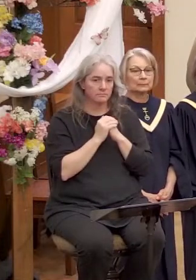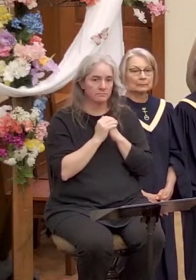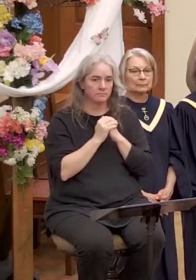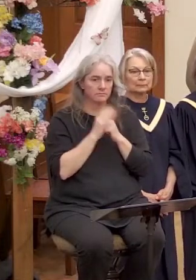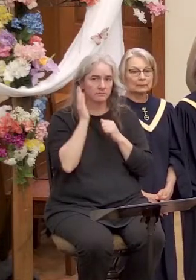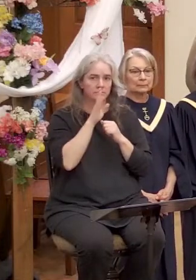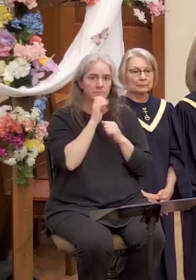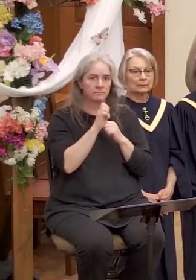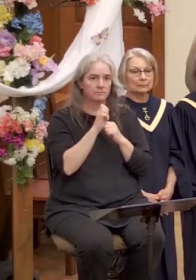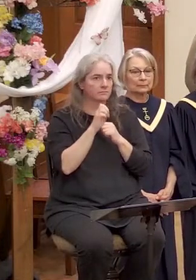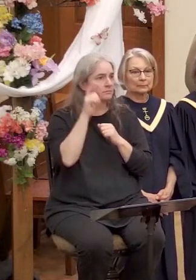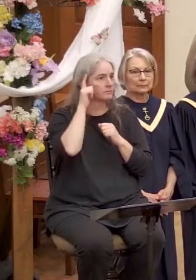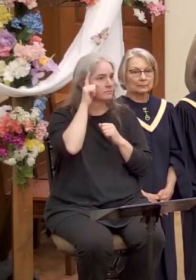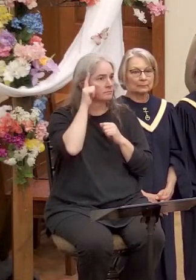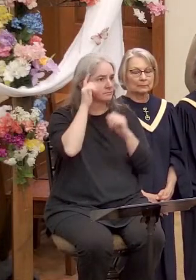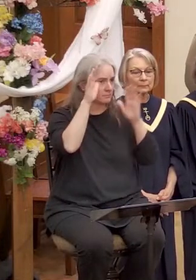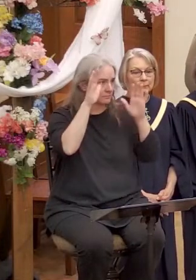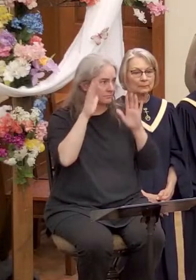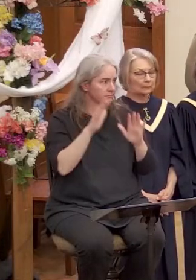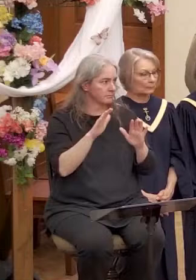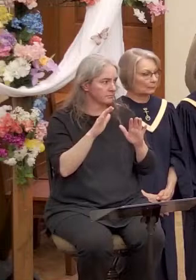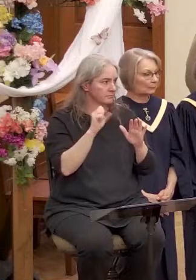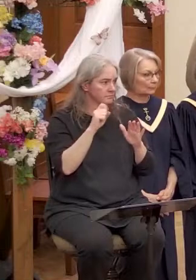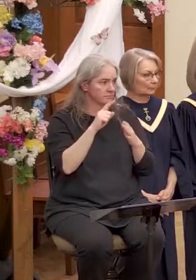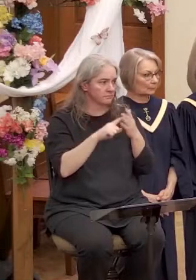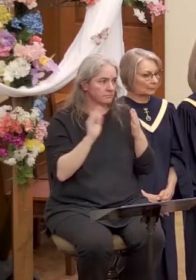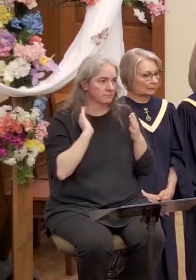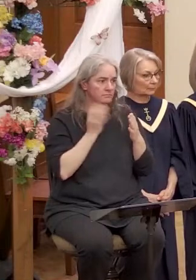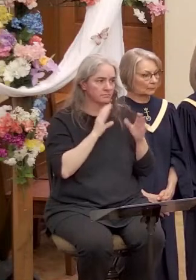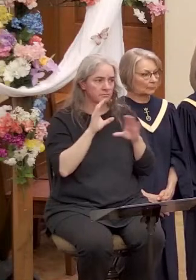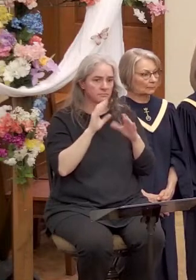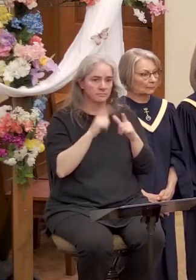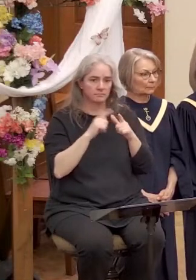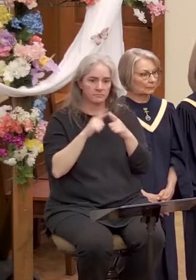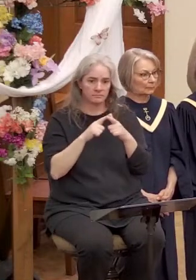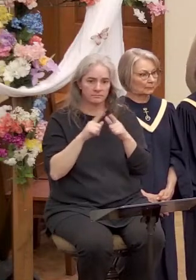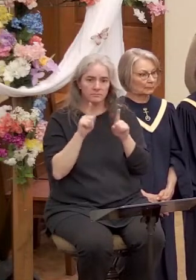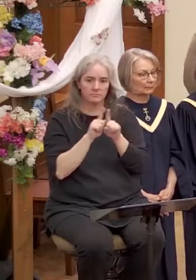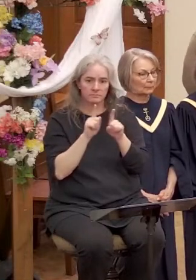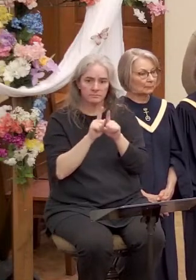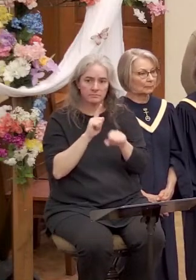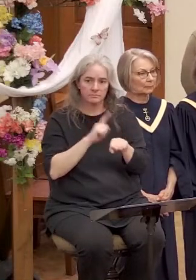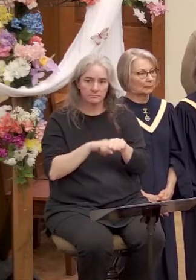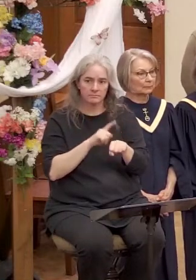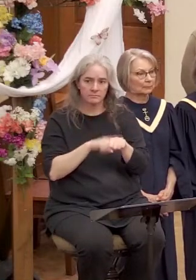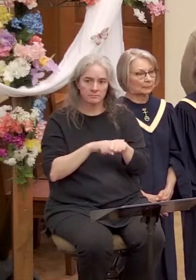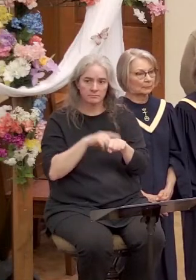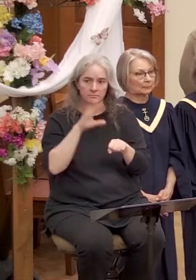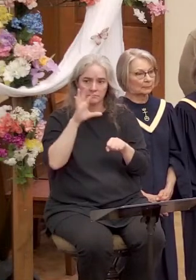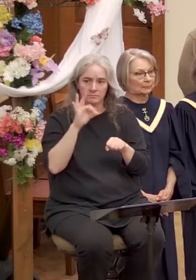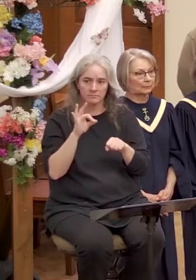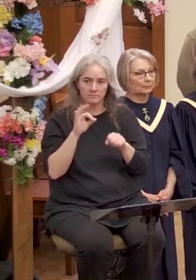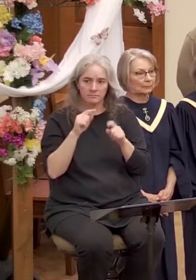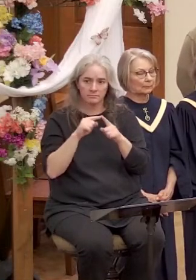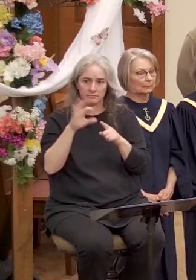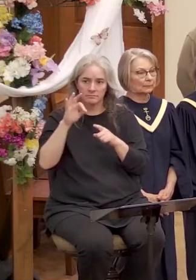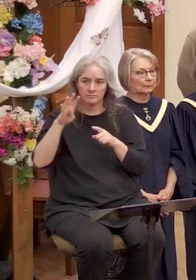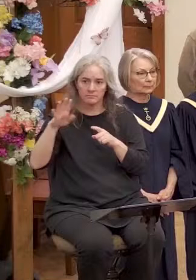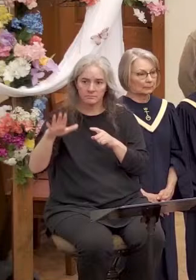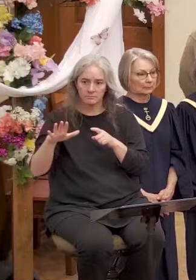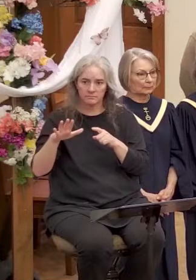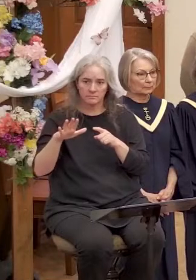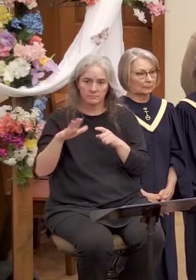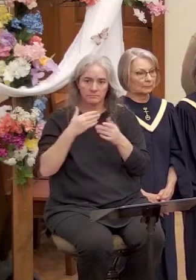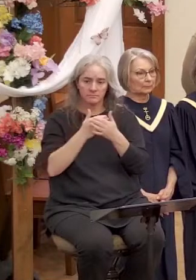be a listening Sunday. So what we're going to do then, same time frames, 9 to about 9:45